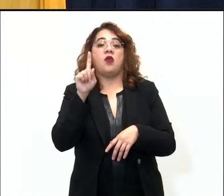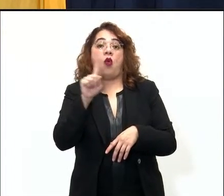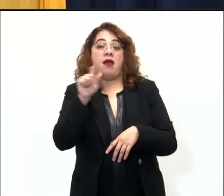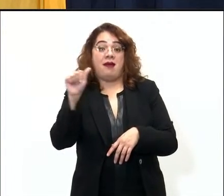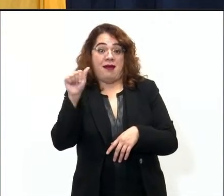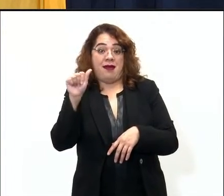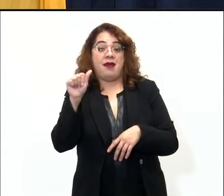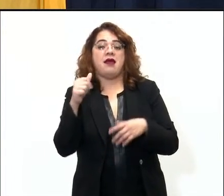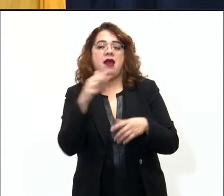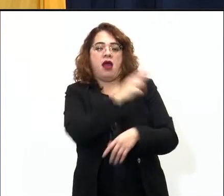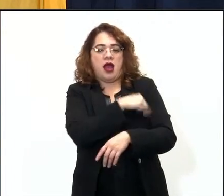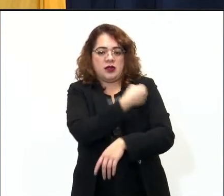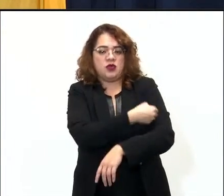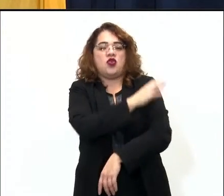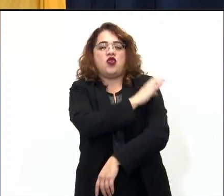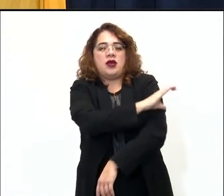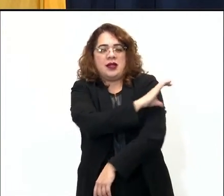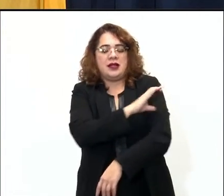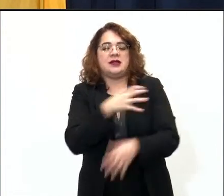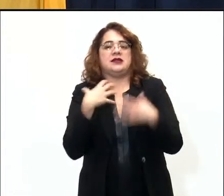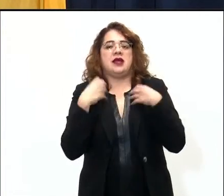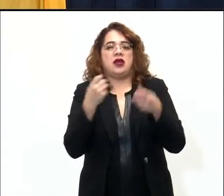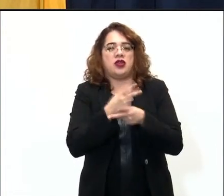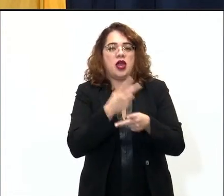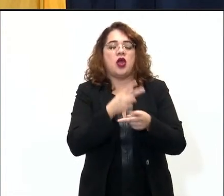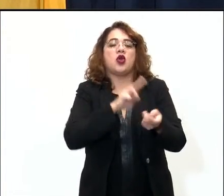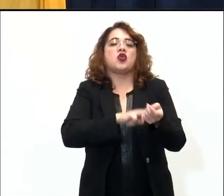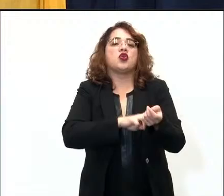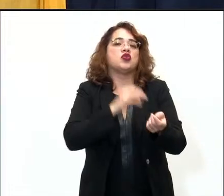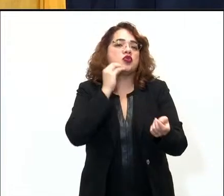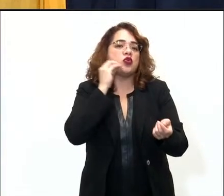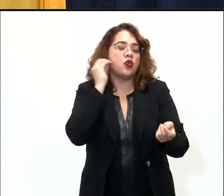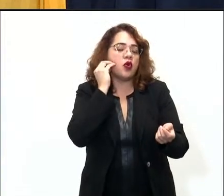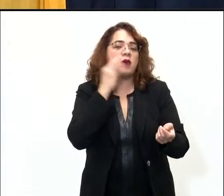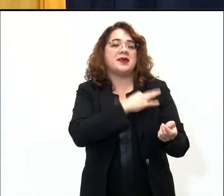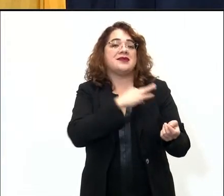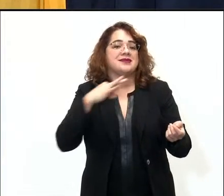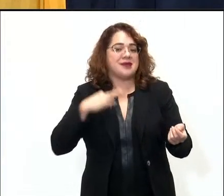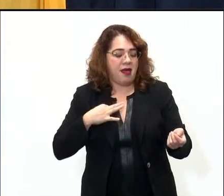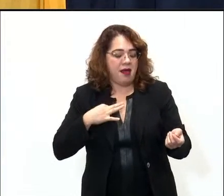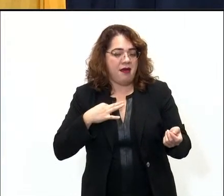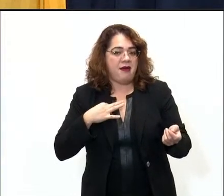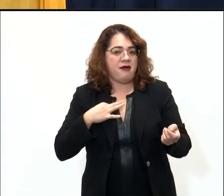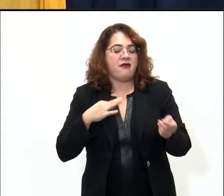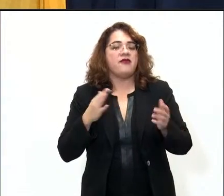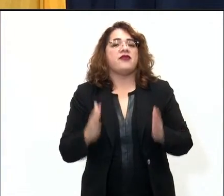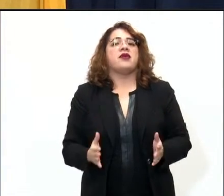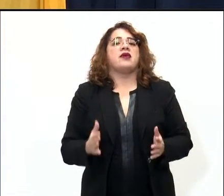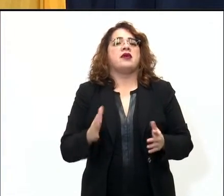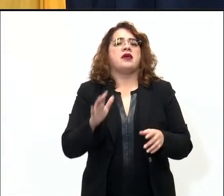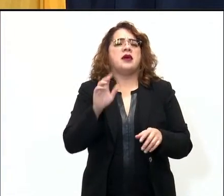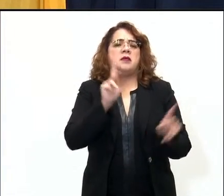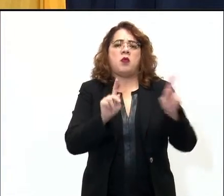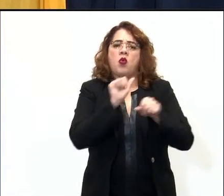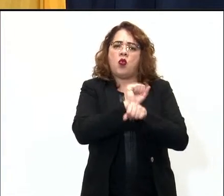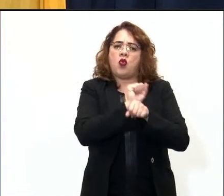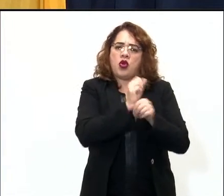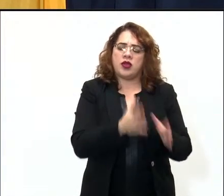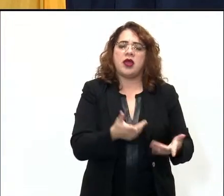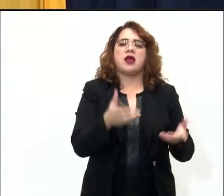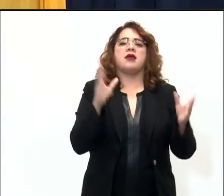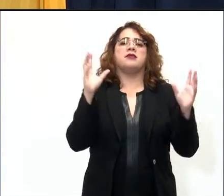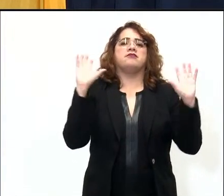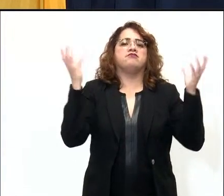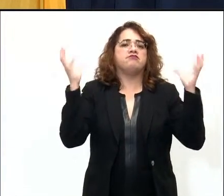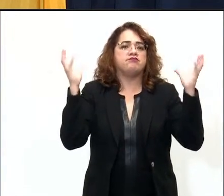clinics, our healthcare facilities, nursing homes, including the staff and those that work there, our